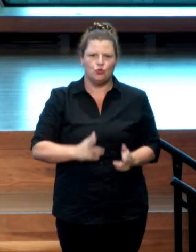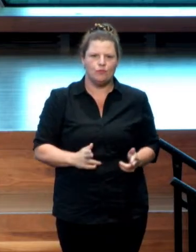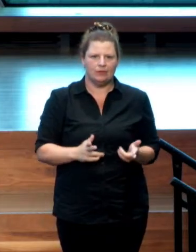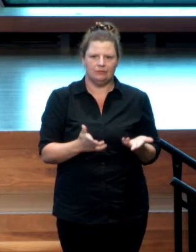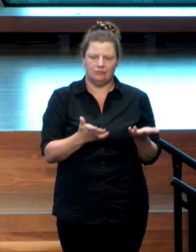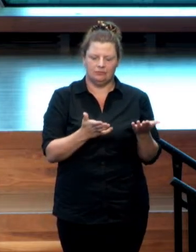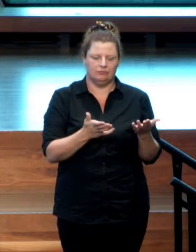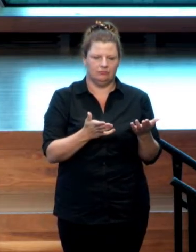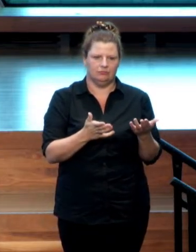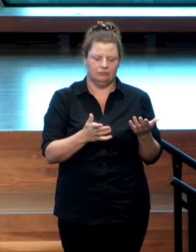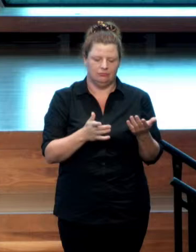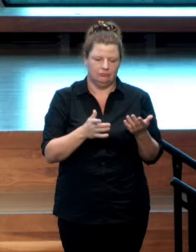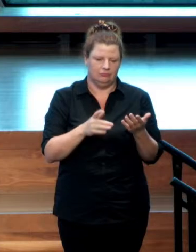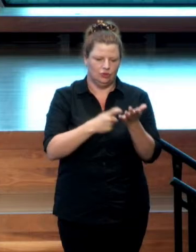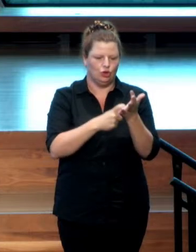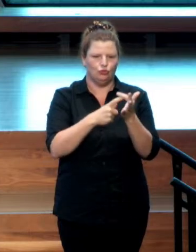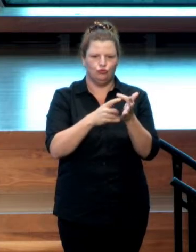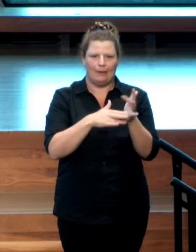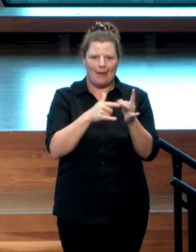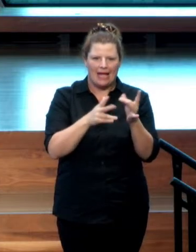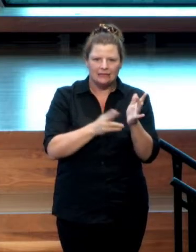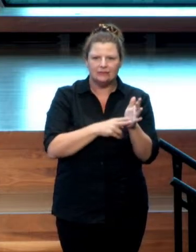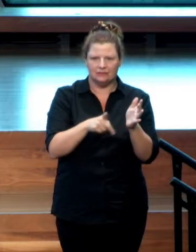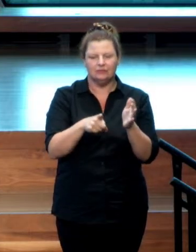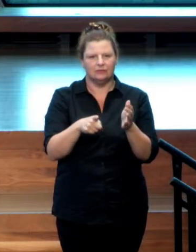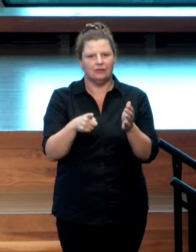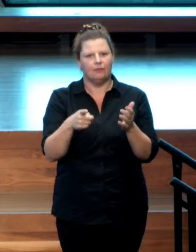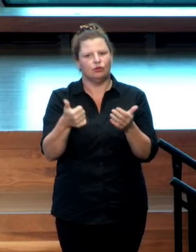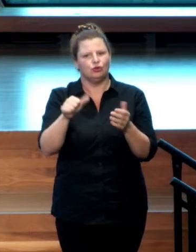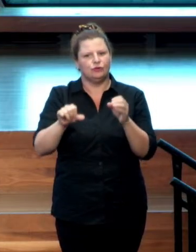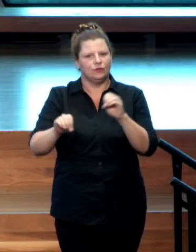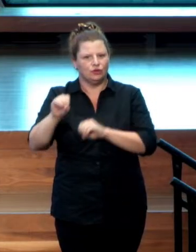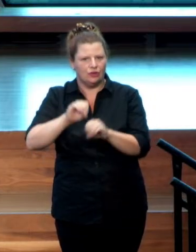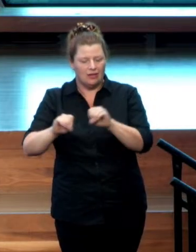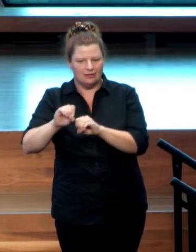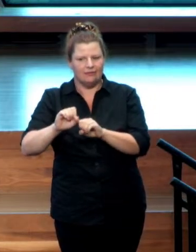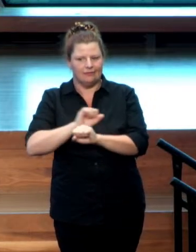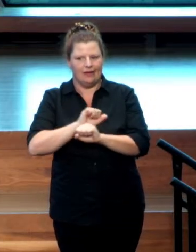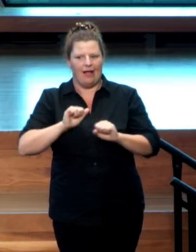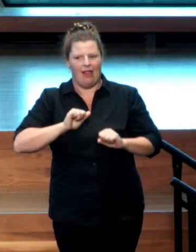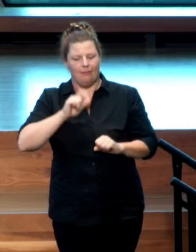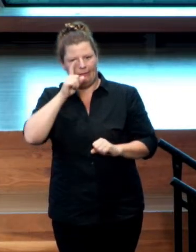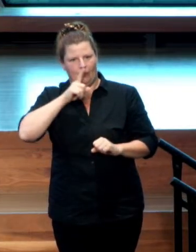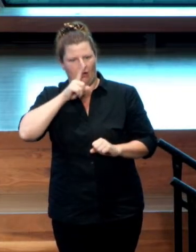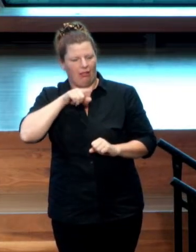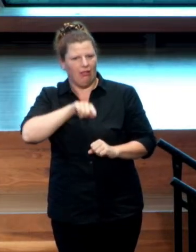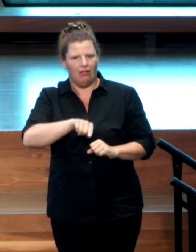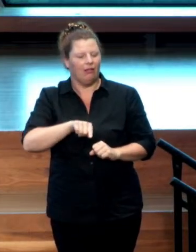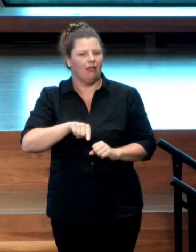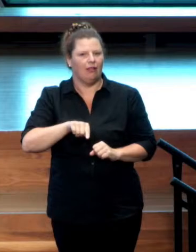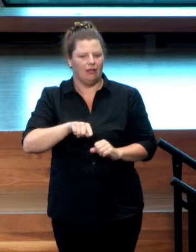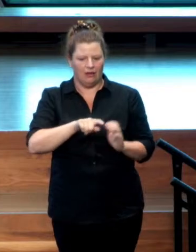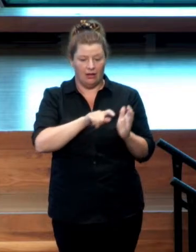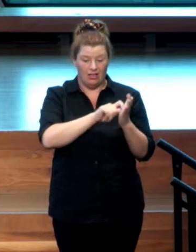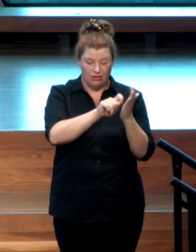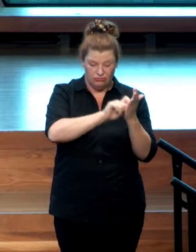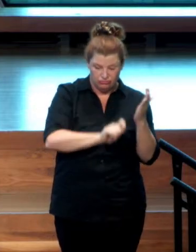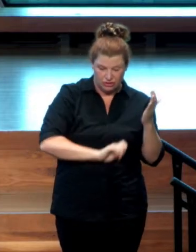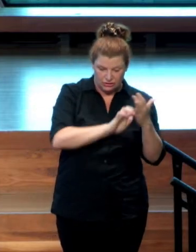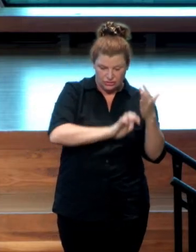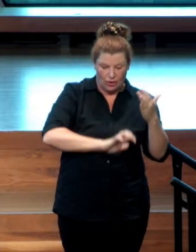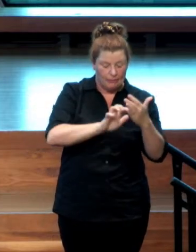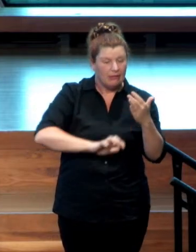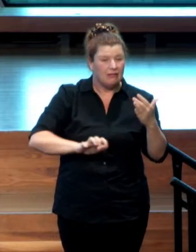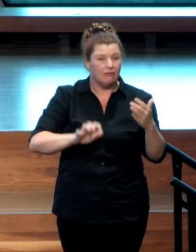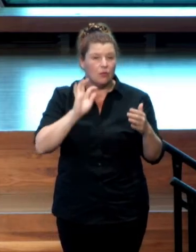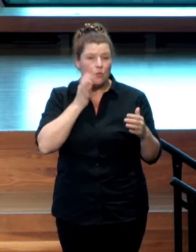for science. And many of the things that were written weren't written from our people. They were written, documented